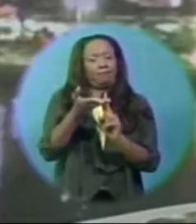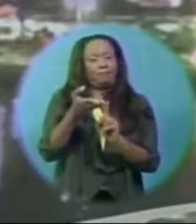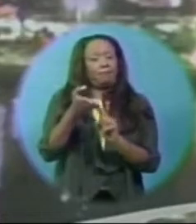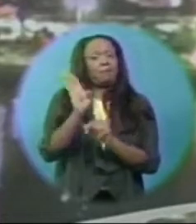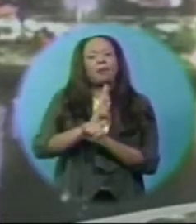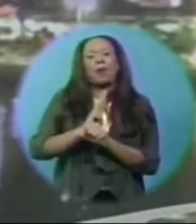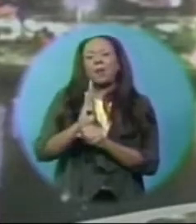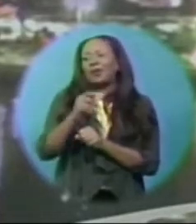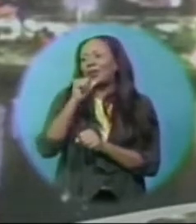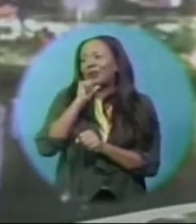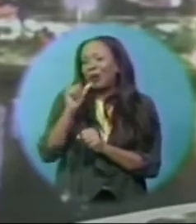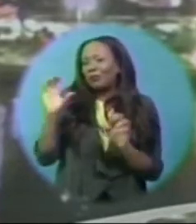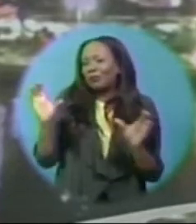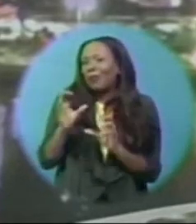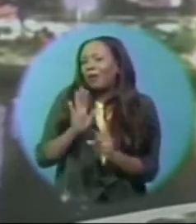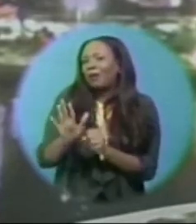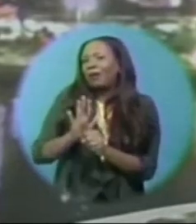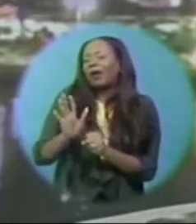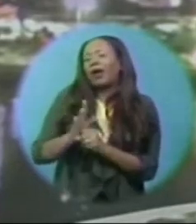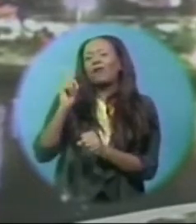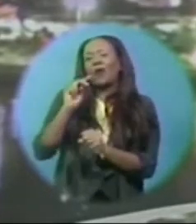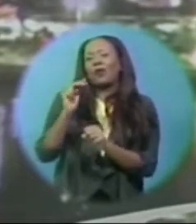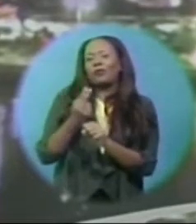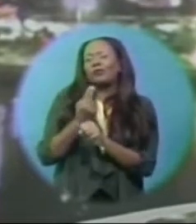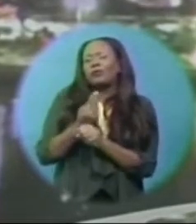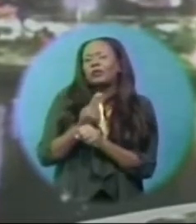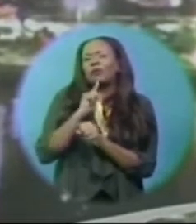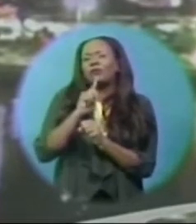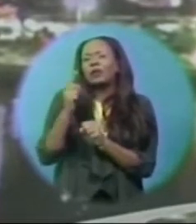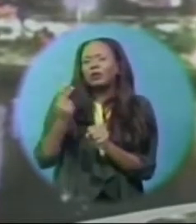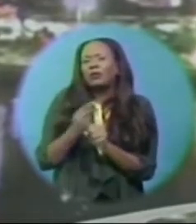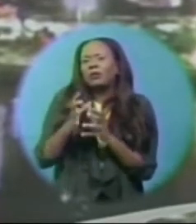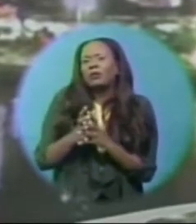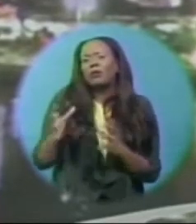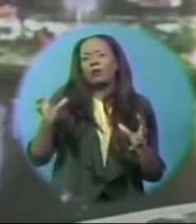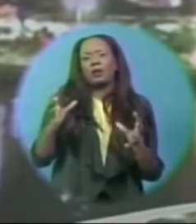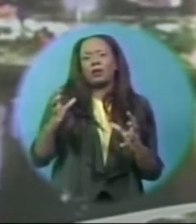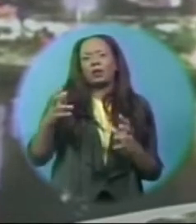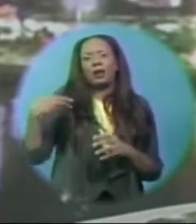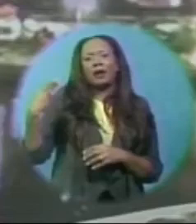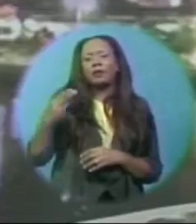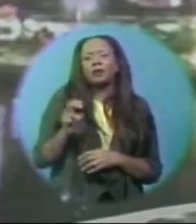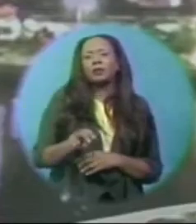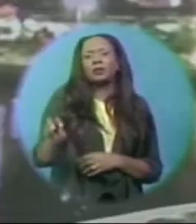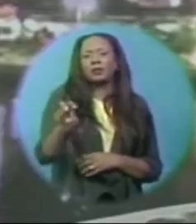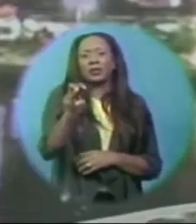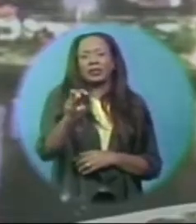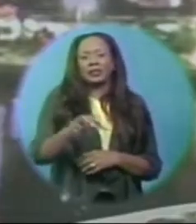not done enough to exploit the heritage component of the island's tourism product.